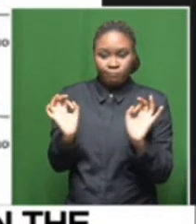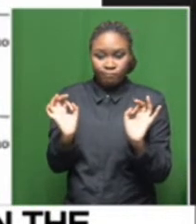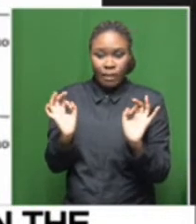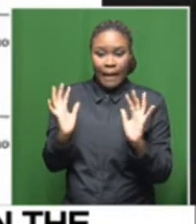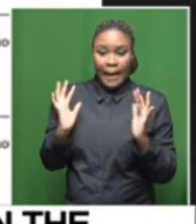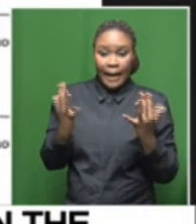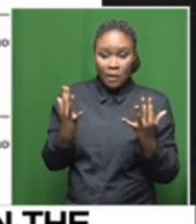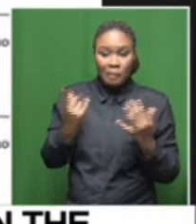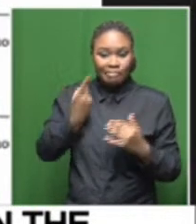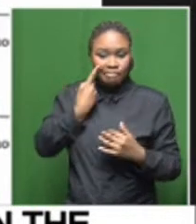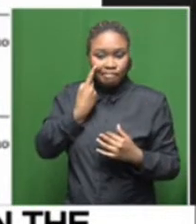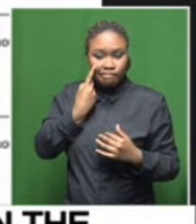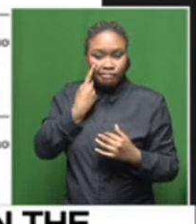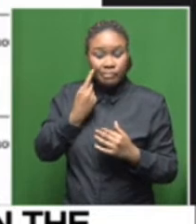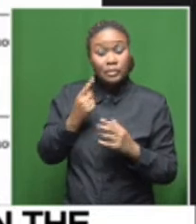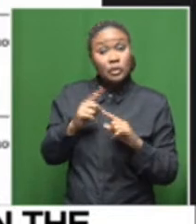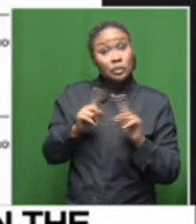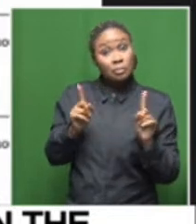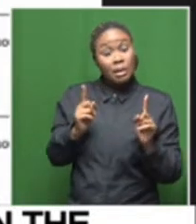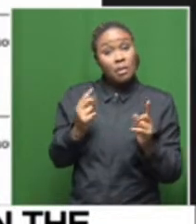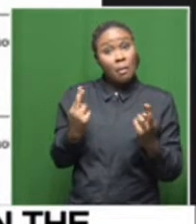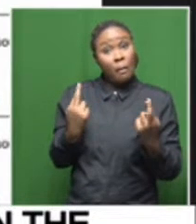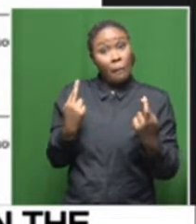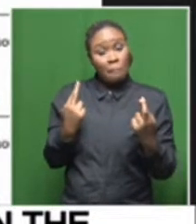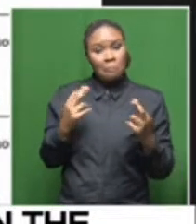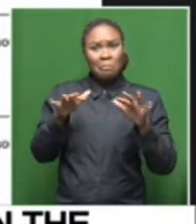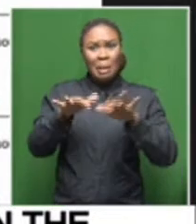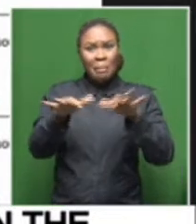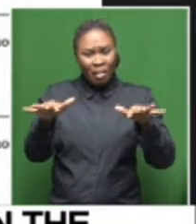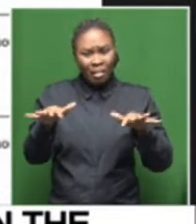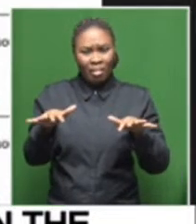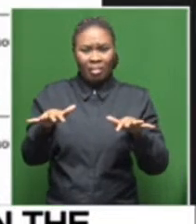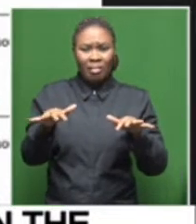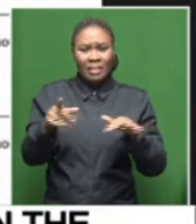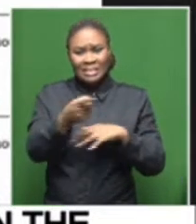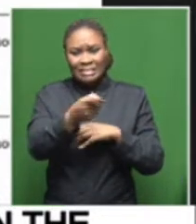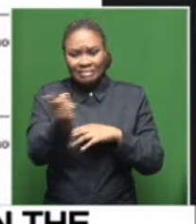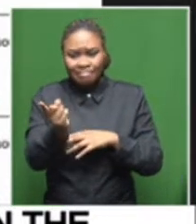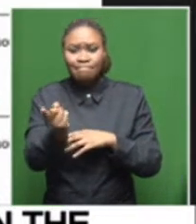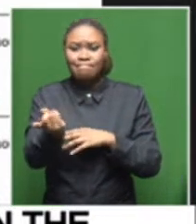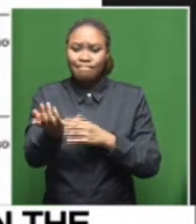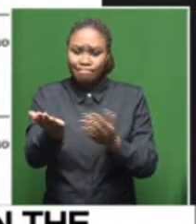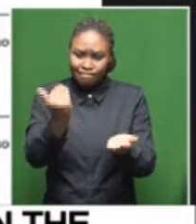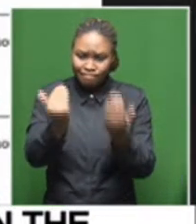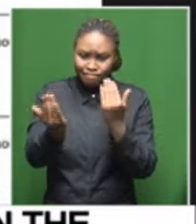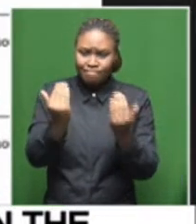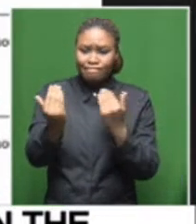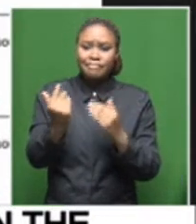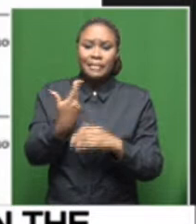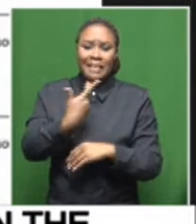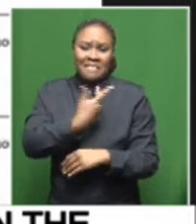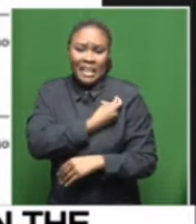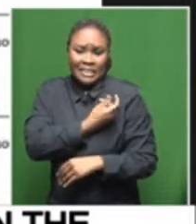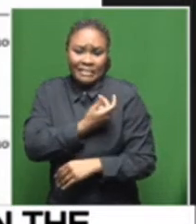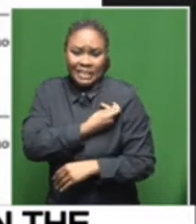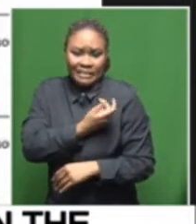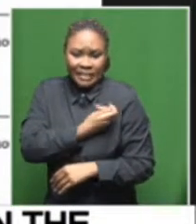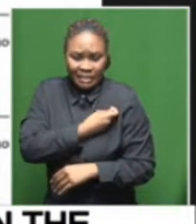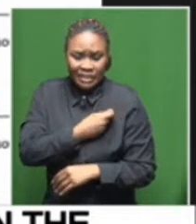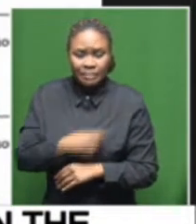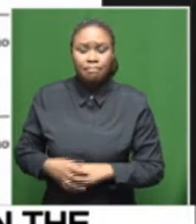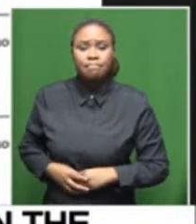that as more and more partners in terms of the demand